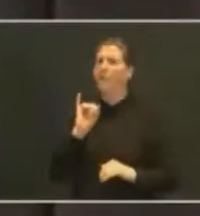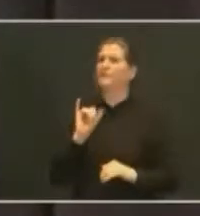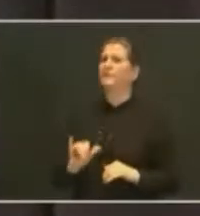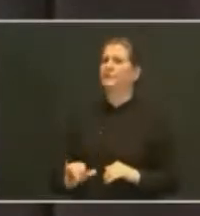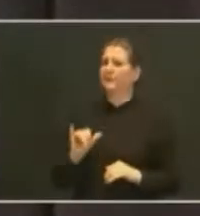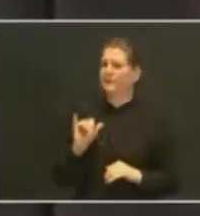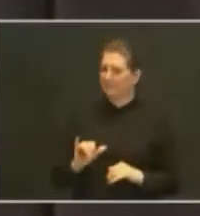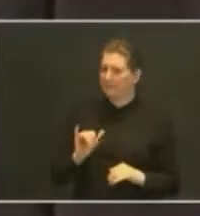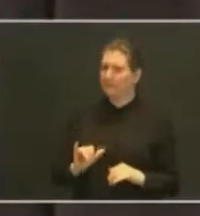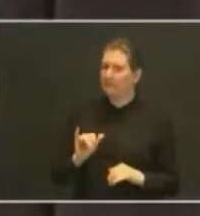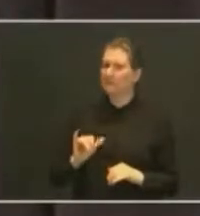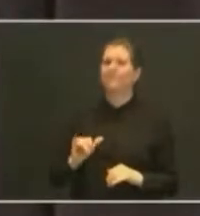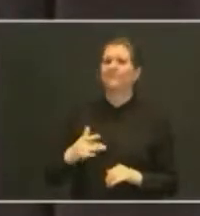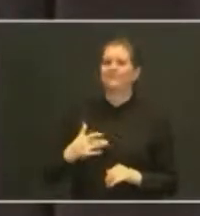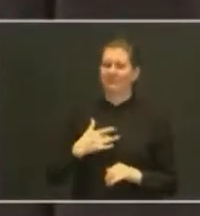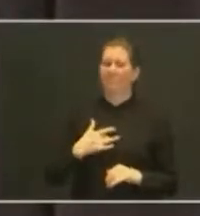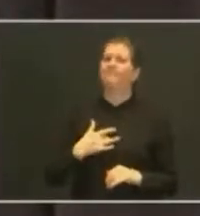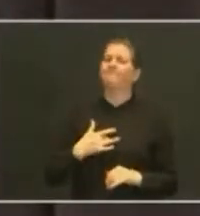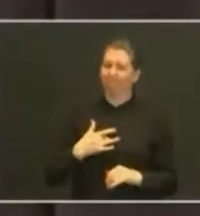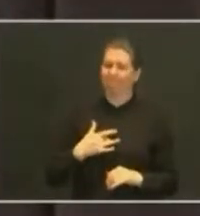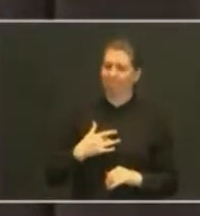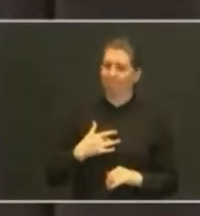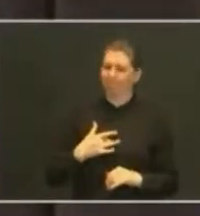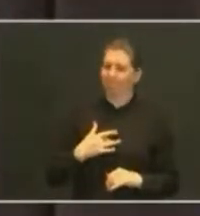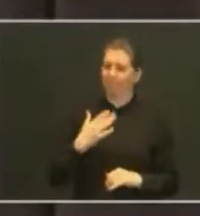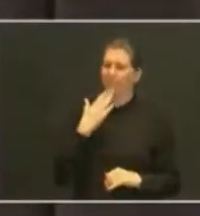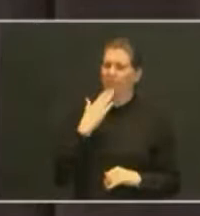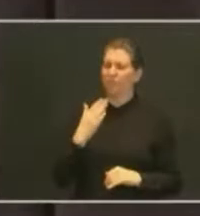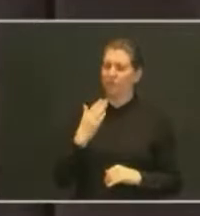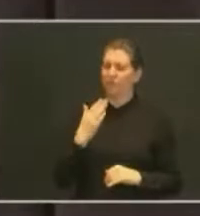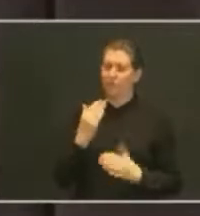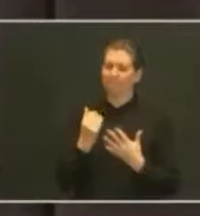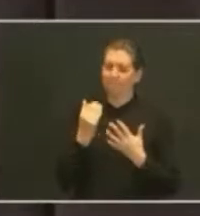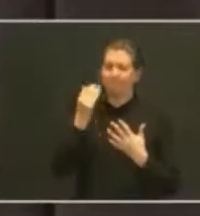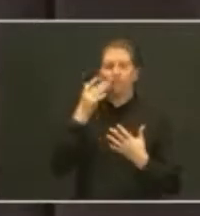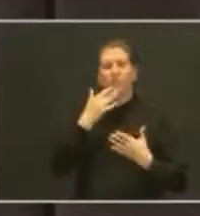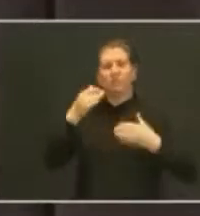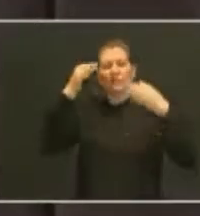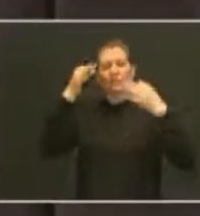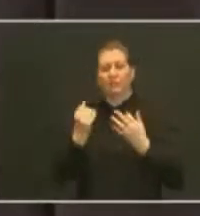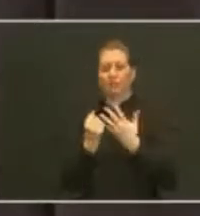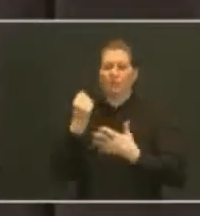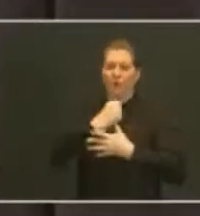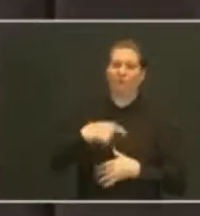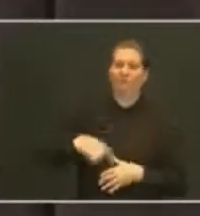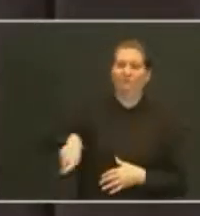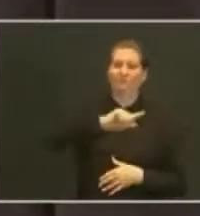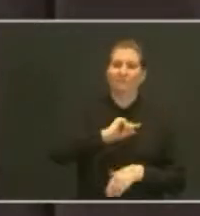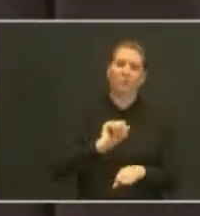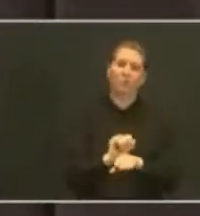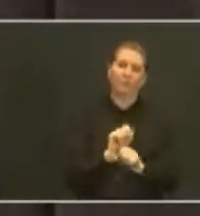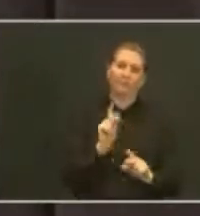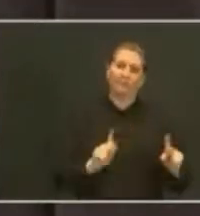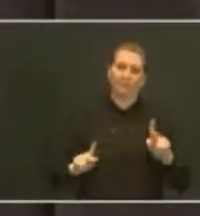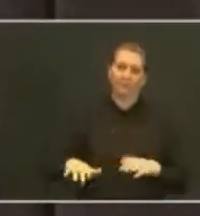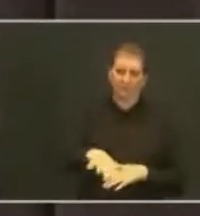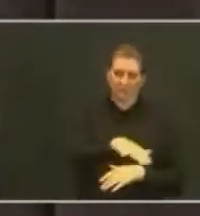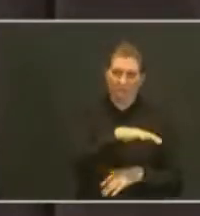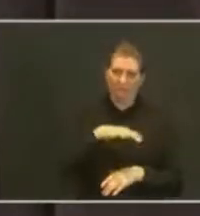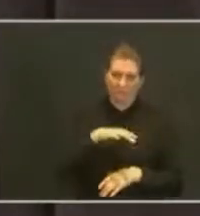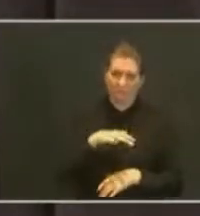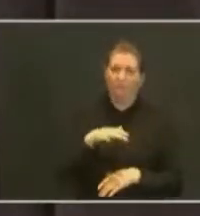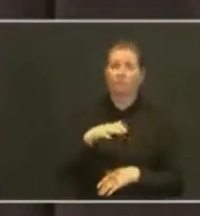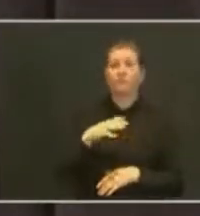decision that we have made with vaccination. Our early, targeted, deliberate focus on